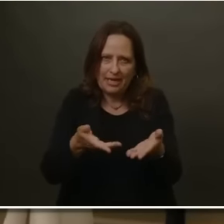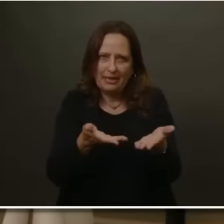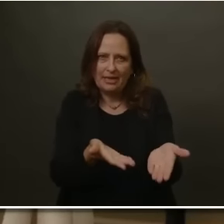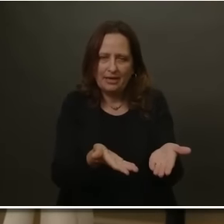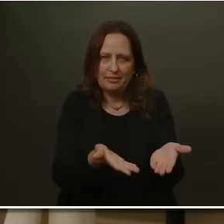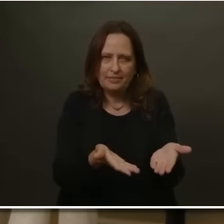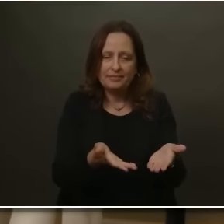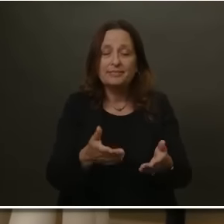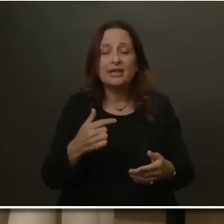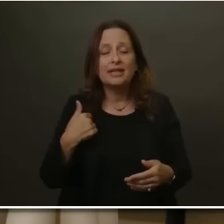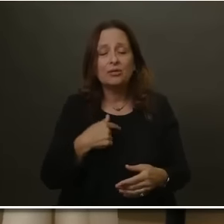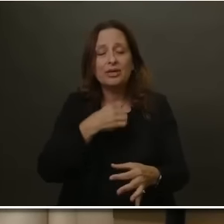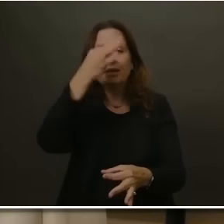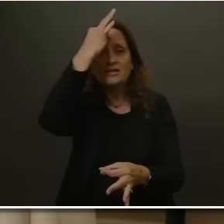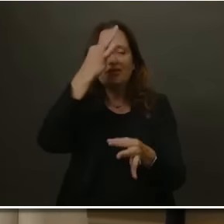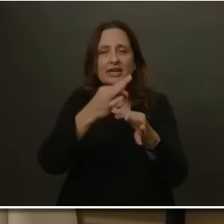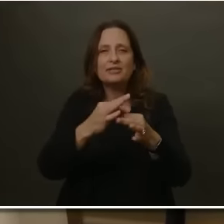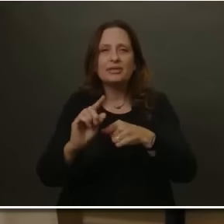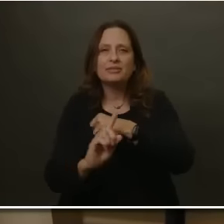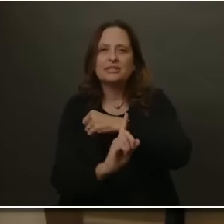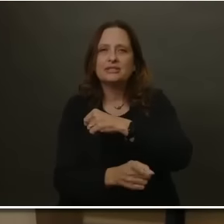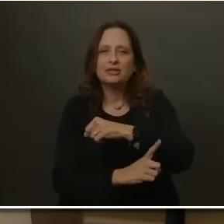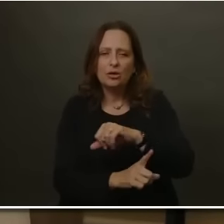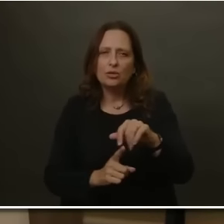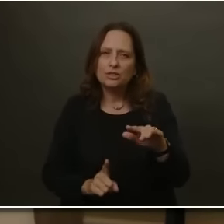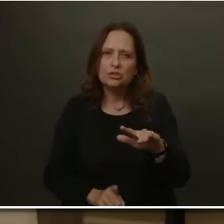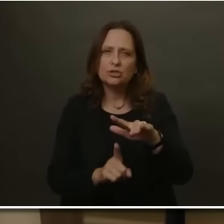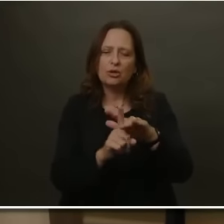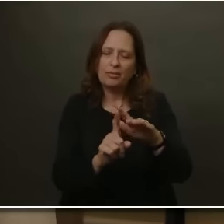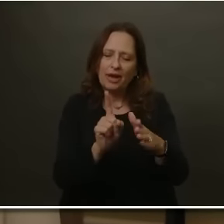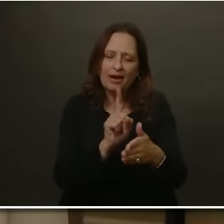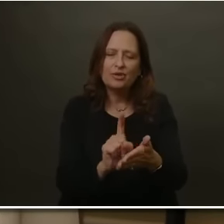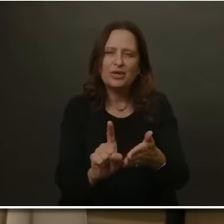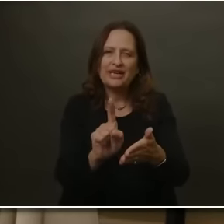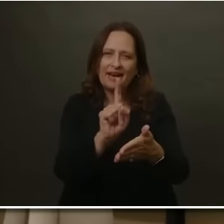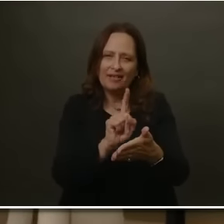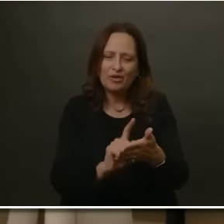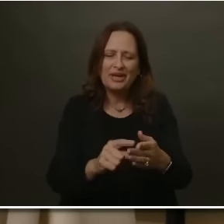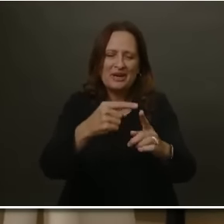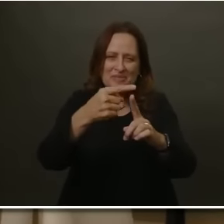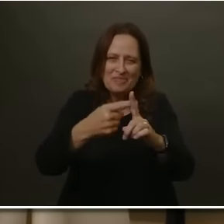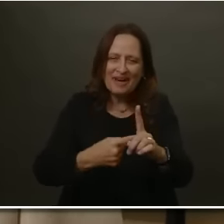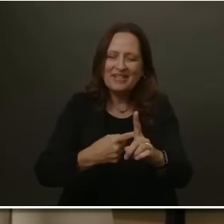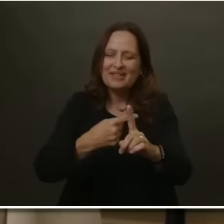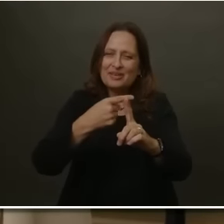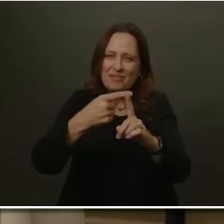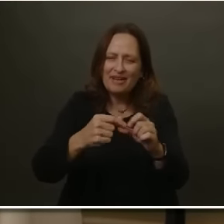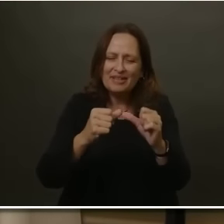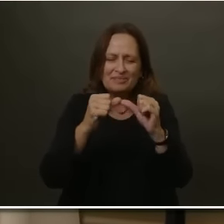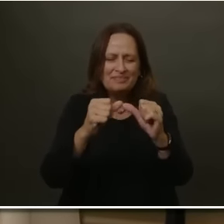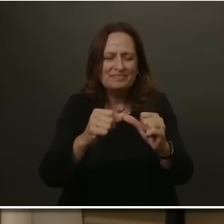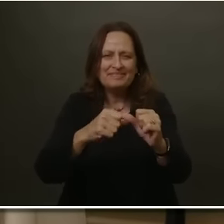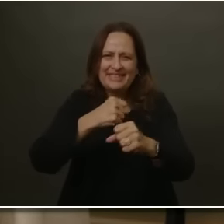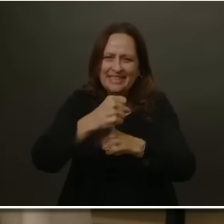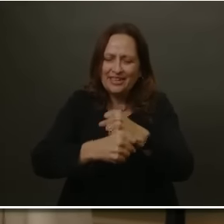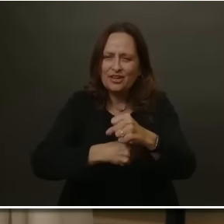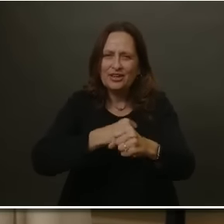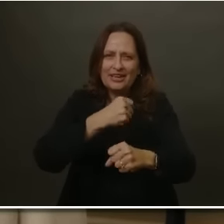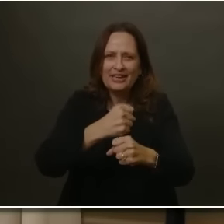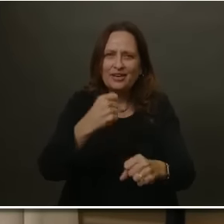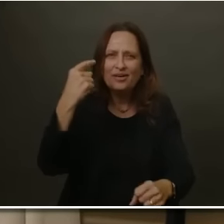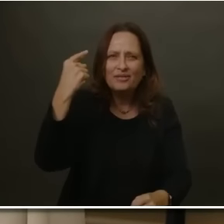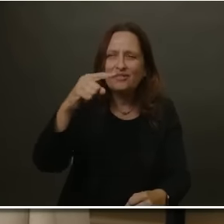faithful Episcopalians gather day after day, week after week, month after month, year after year, to worship